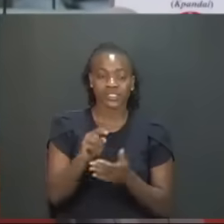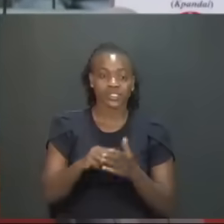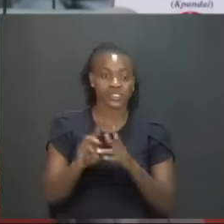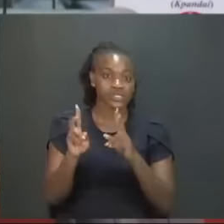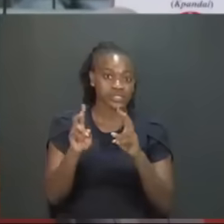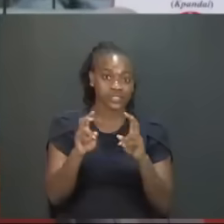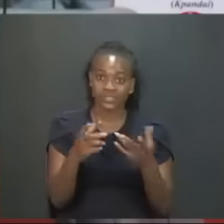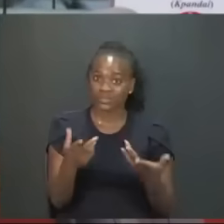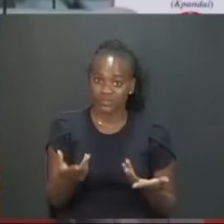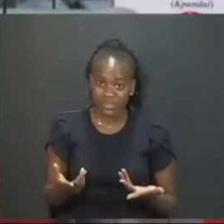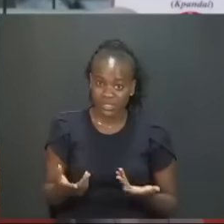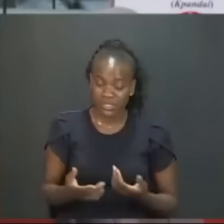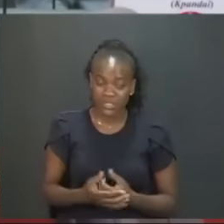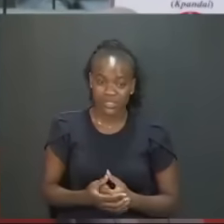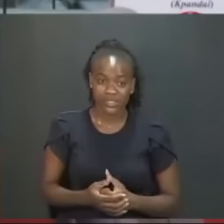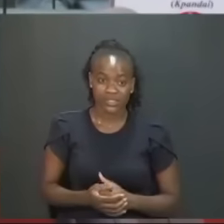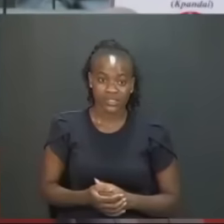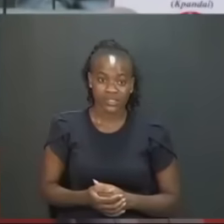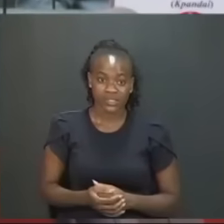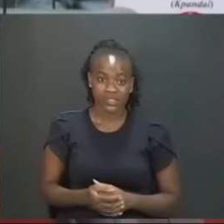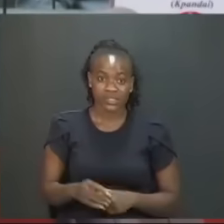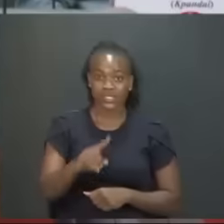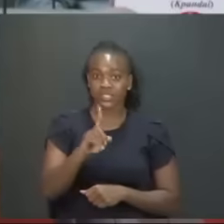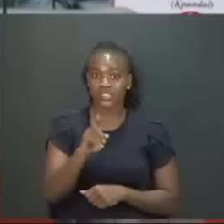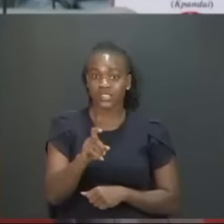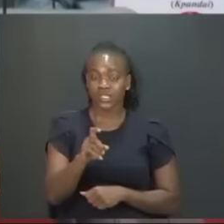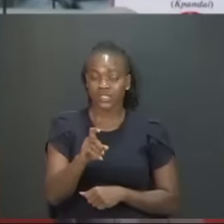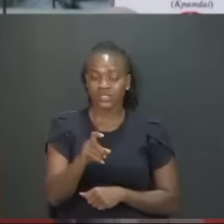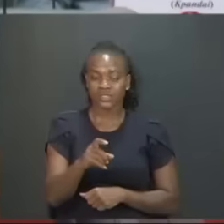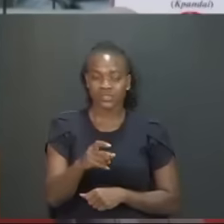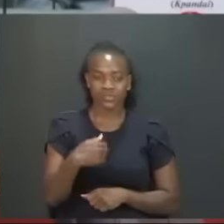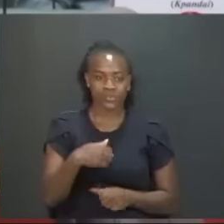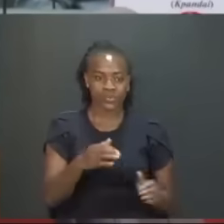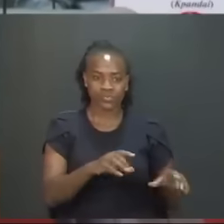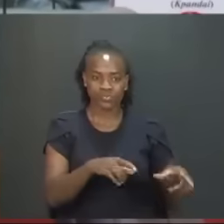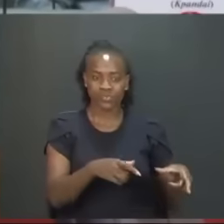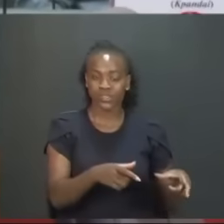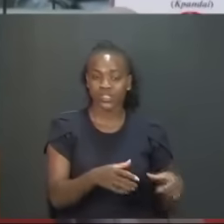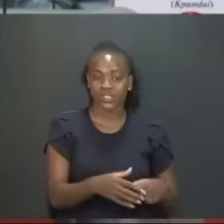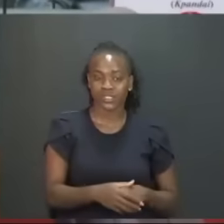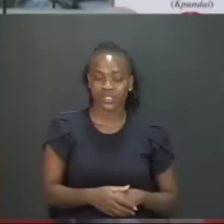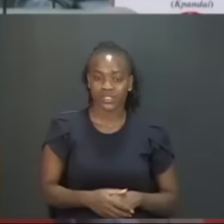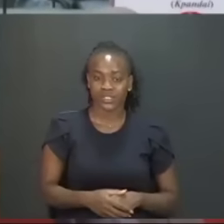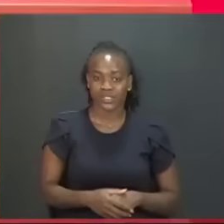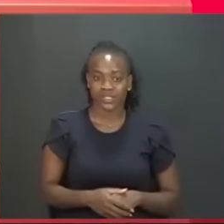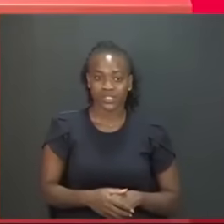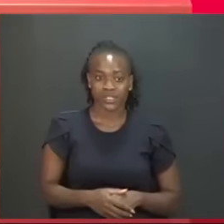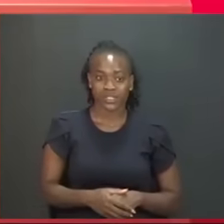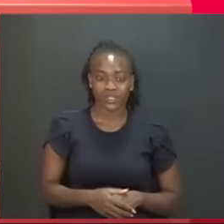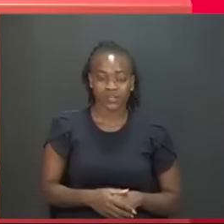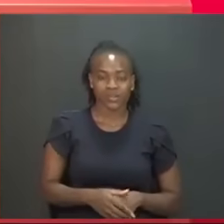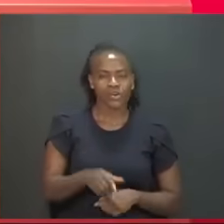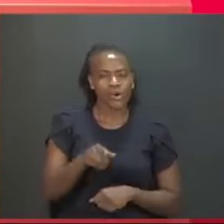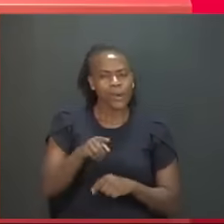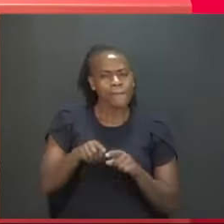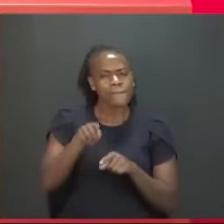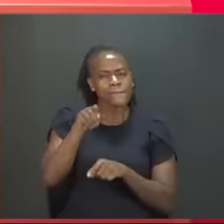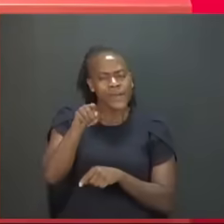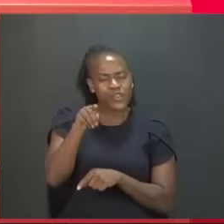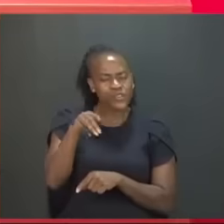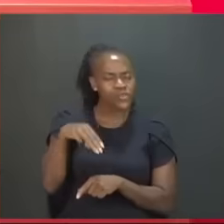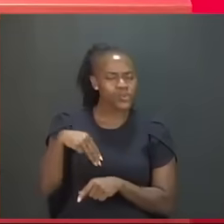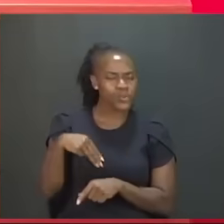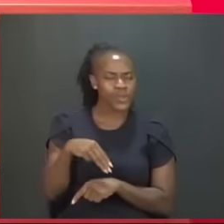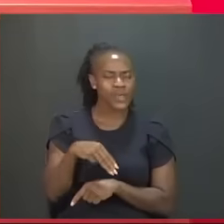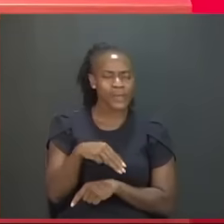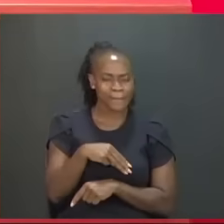questions, we cannot compromise. We on the side, yes, but as a member of the business committee, having regard to